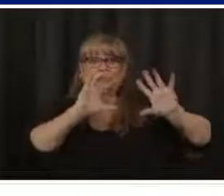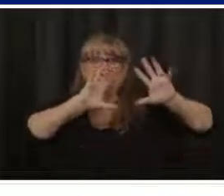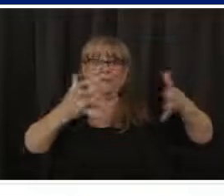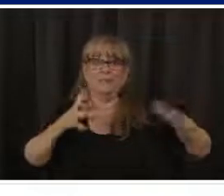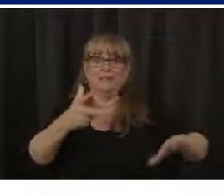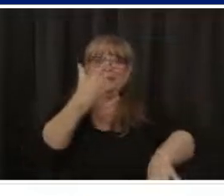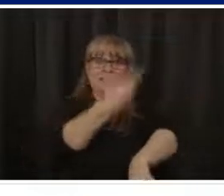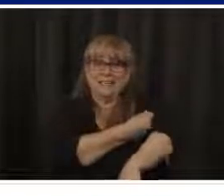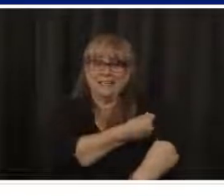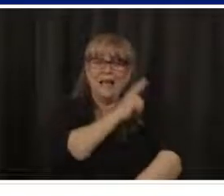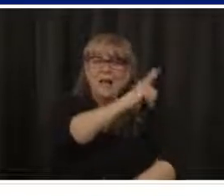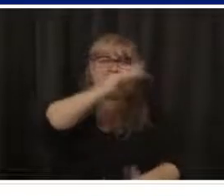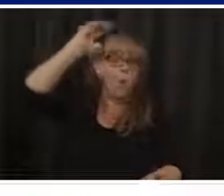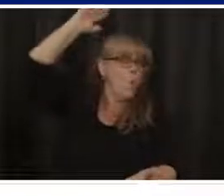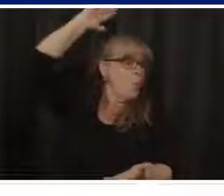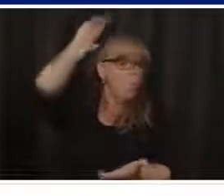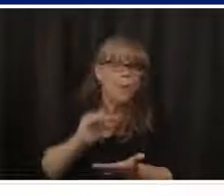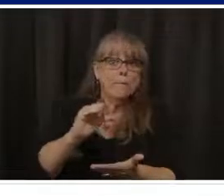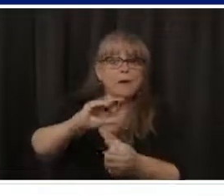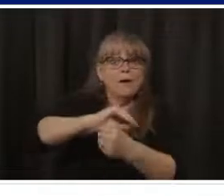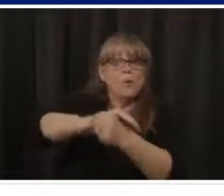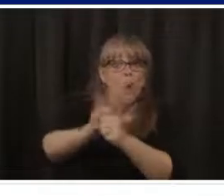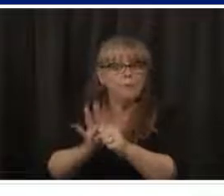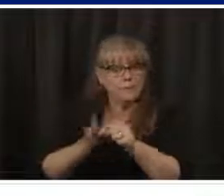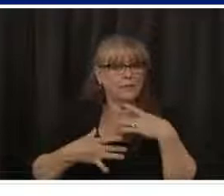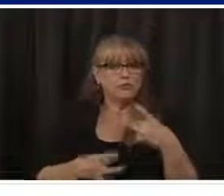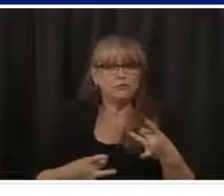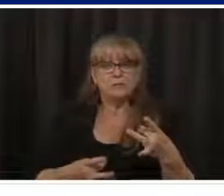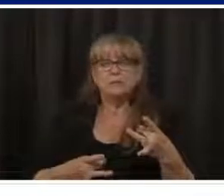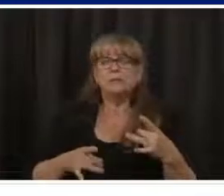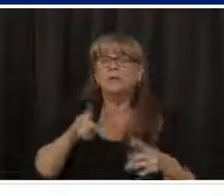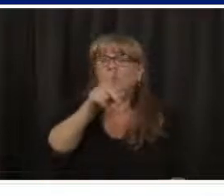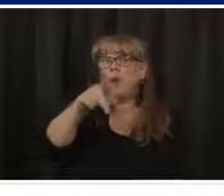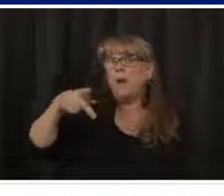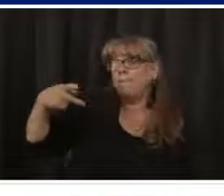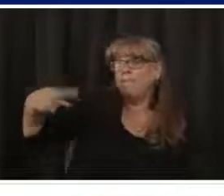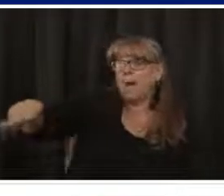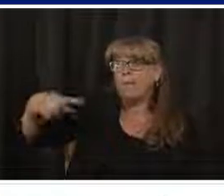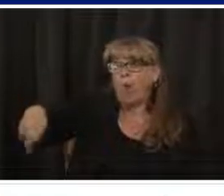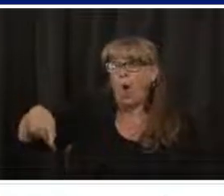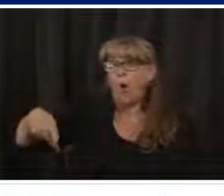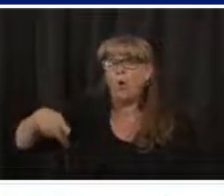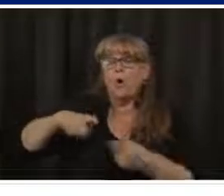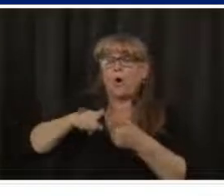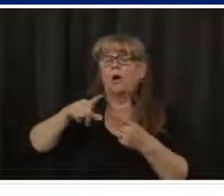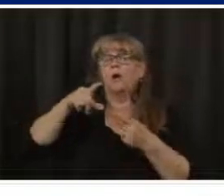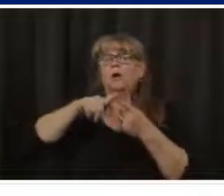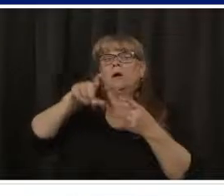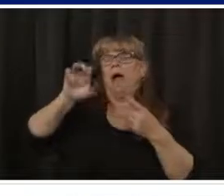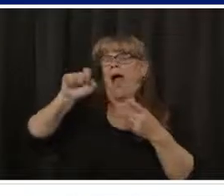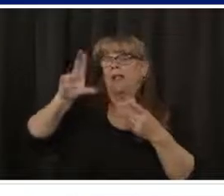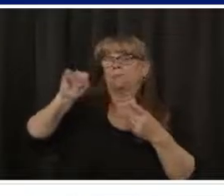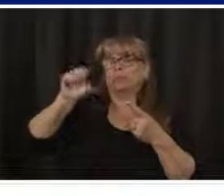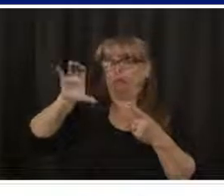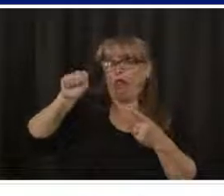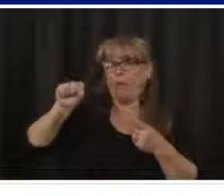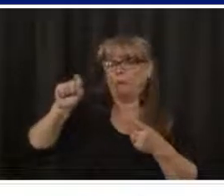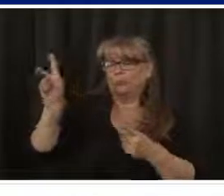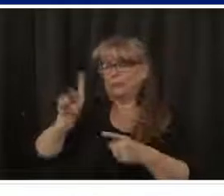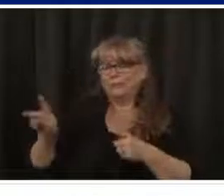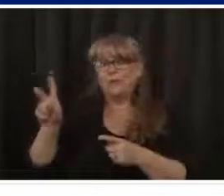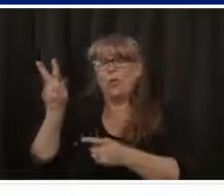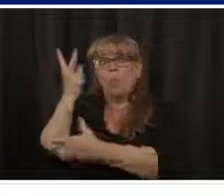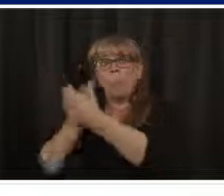communities. And then Pueblo and El Paso have significantly lower vaccination rates. That's why I was in El Paso and Pueblo last week trying